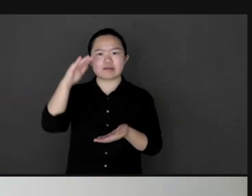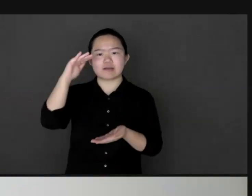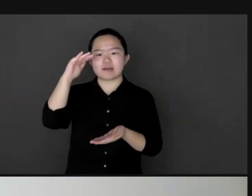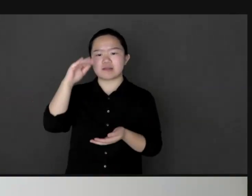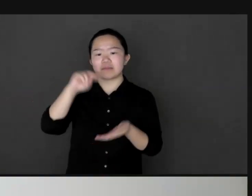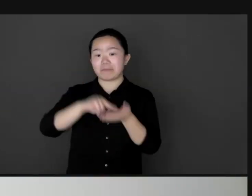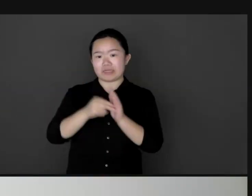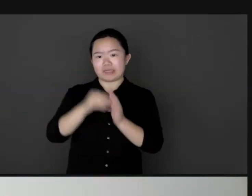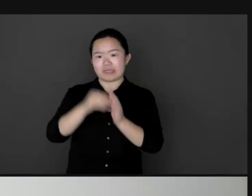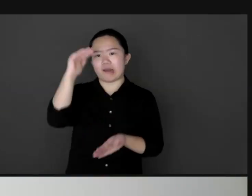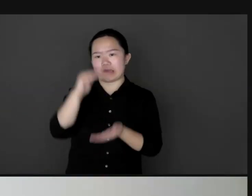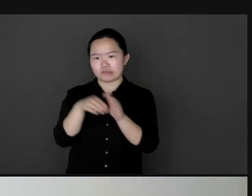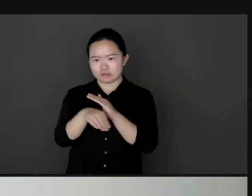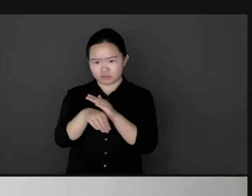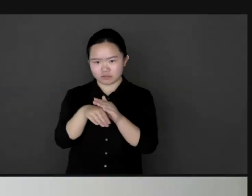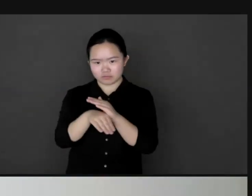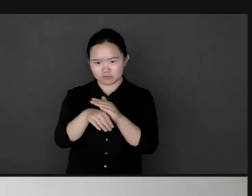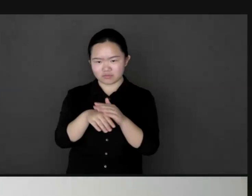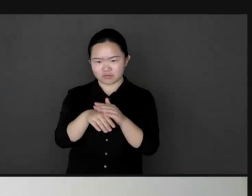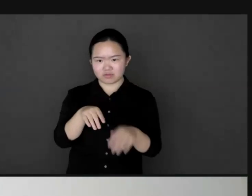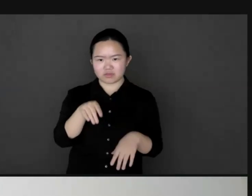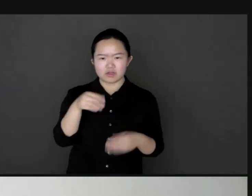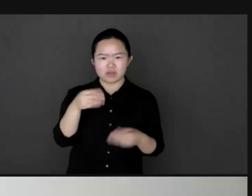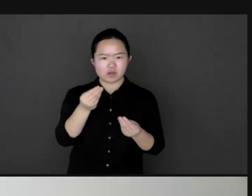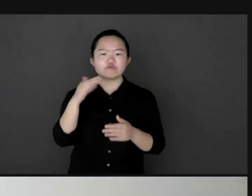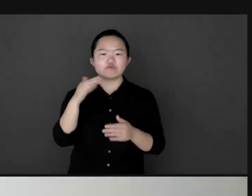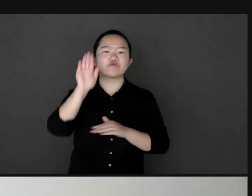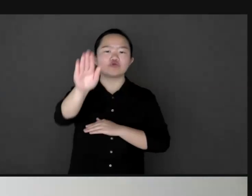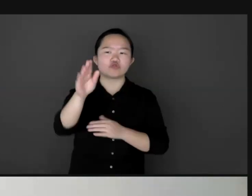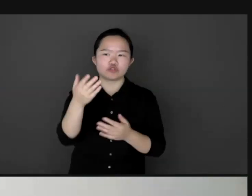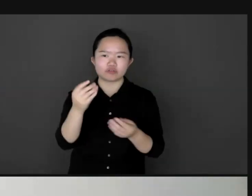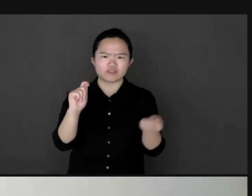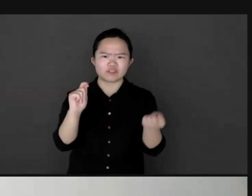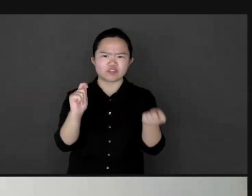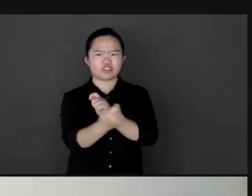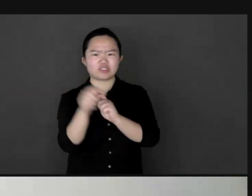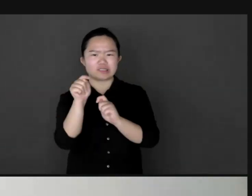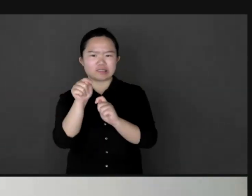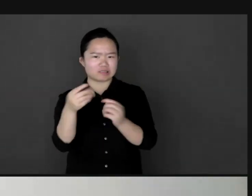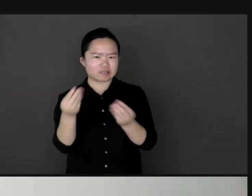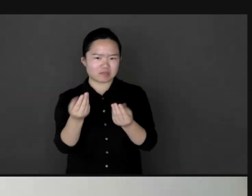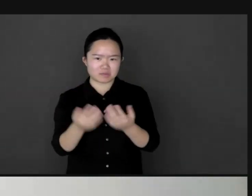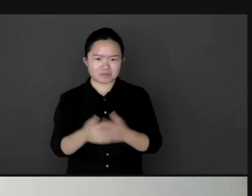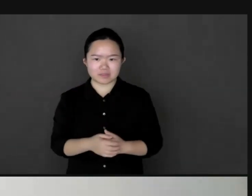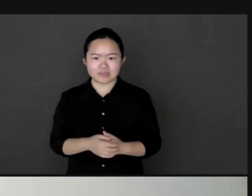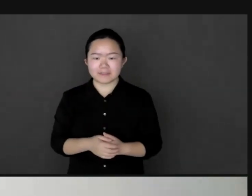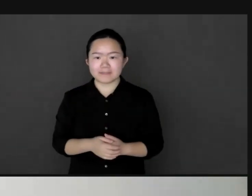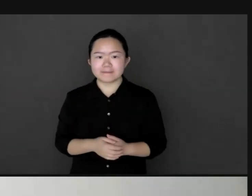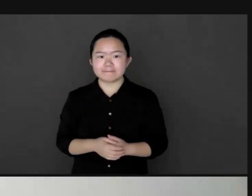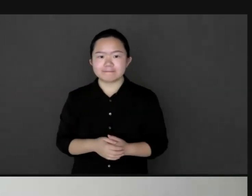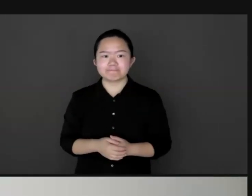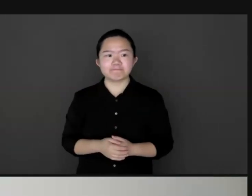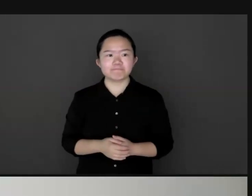Paul? Yeah, like what I see is that for websites, you have more automated testing tools. So websites are like,